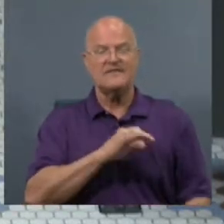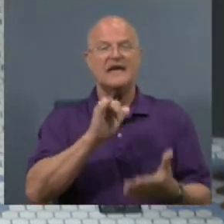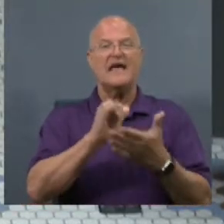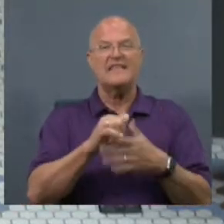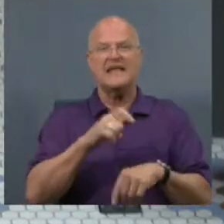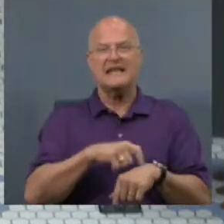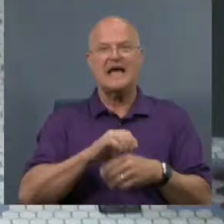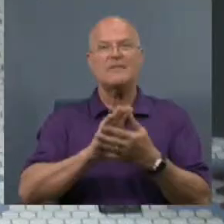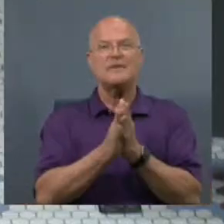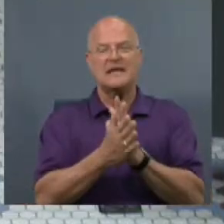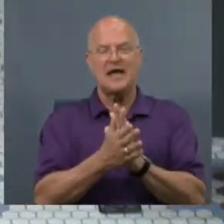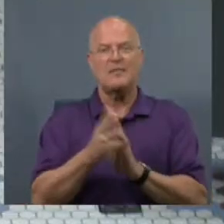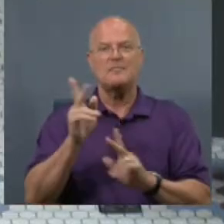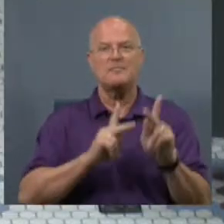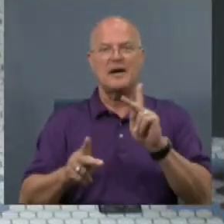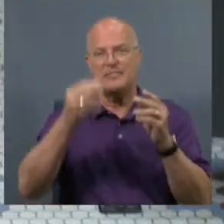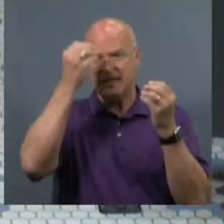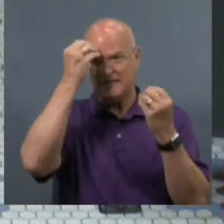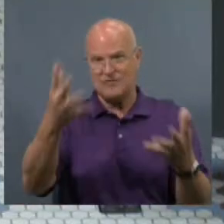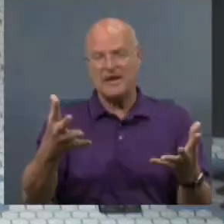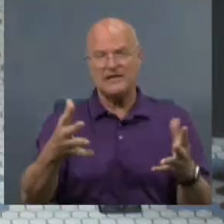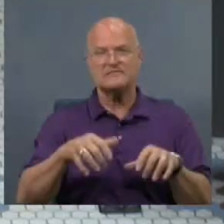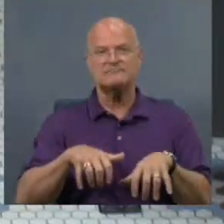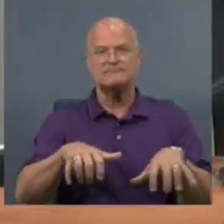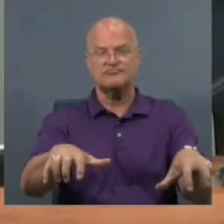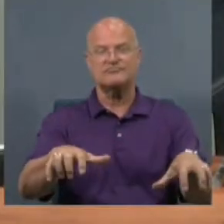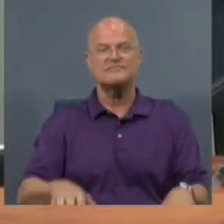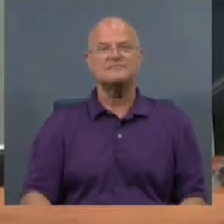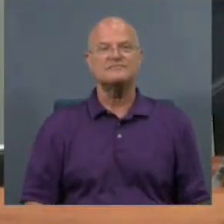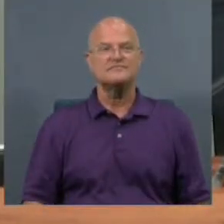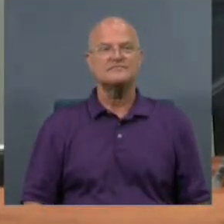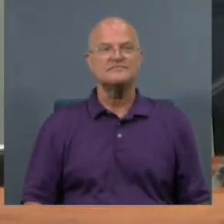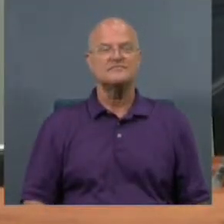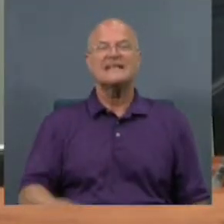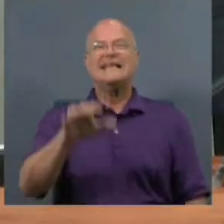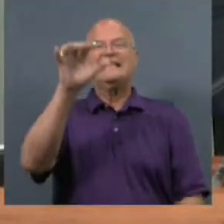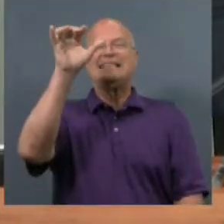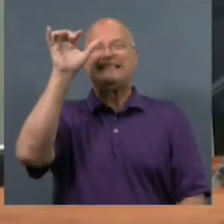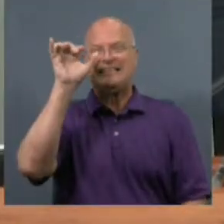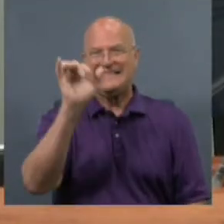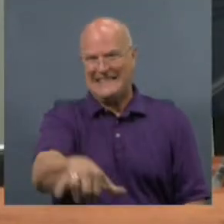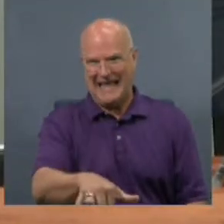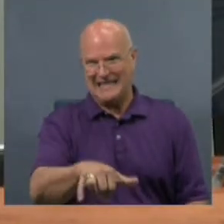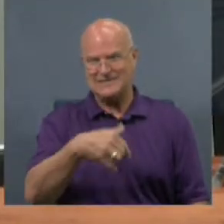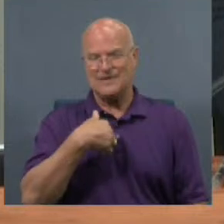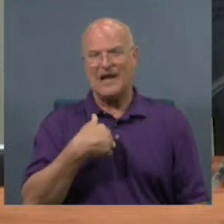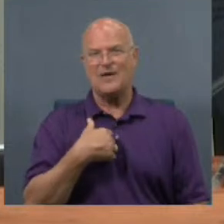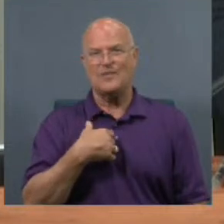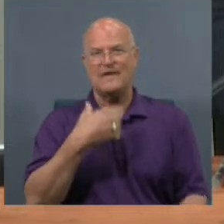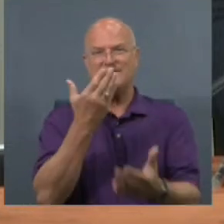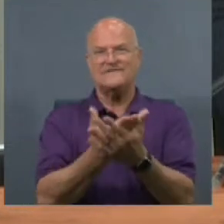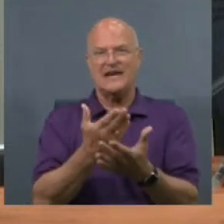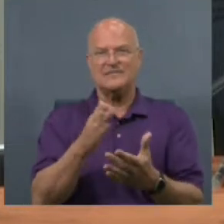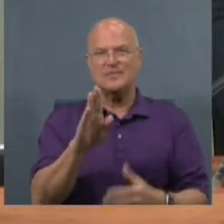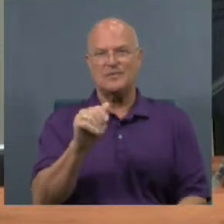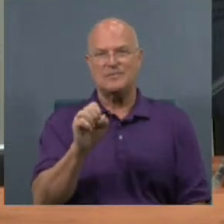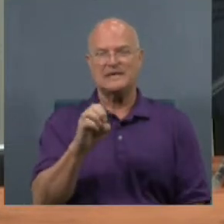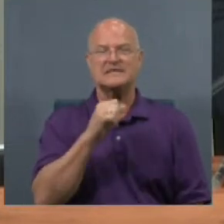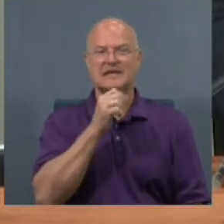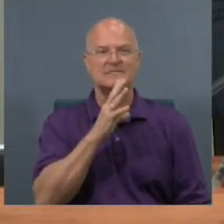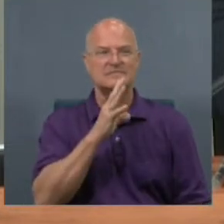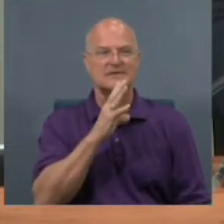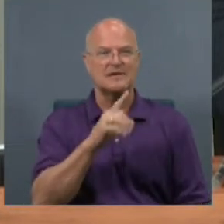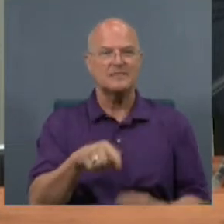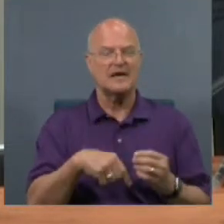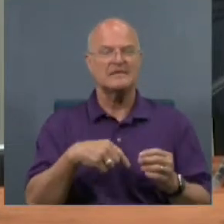point become public information, I would assume. And that's what I care about. I'm speaking of factual base. I'm not speaking